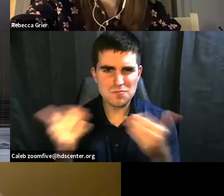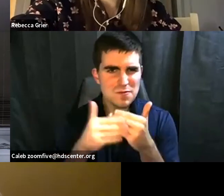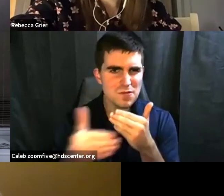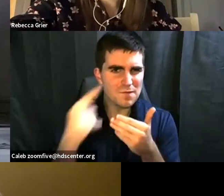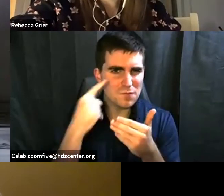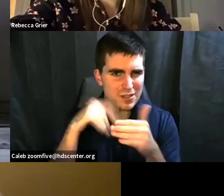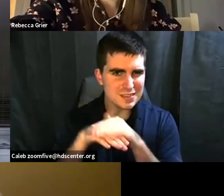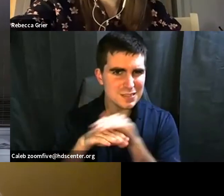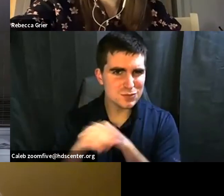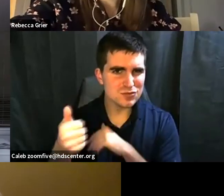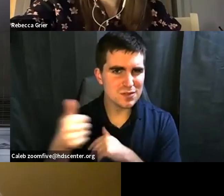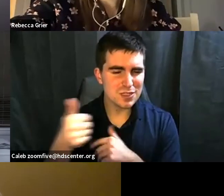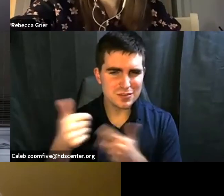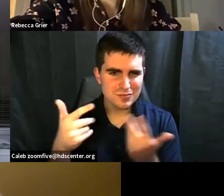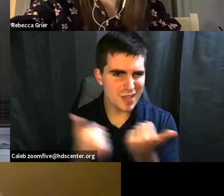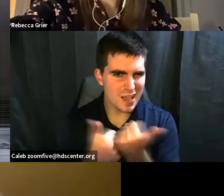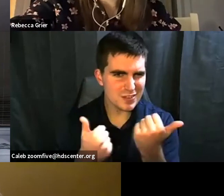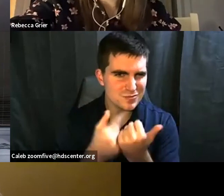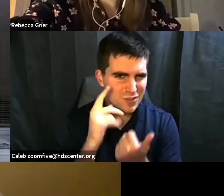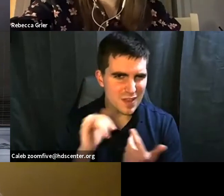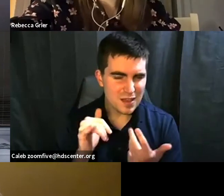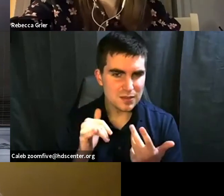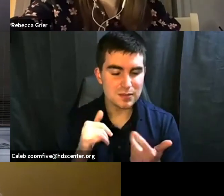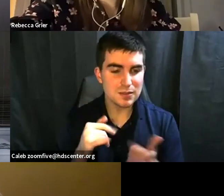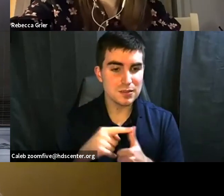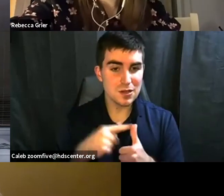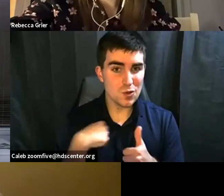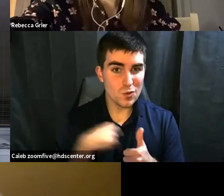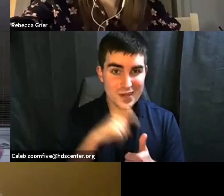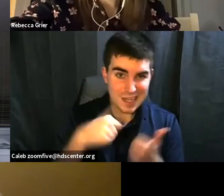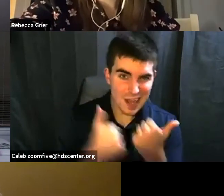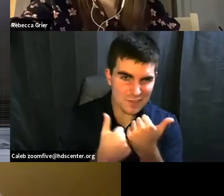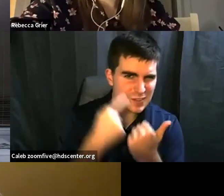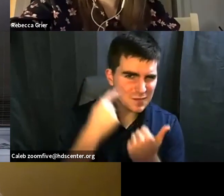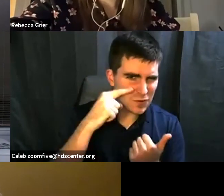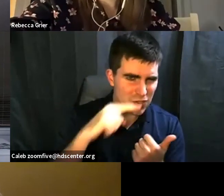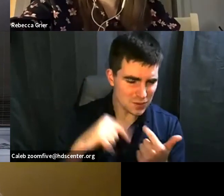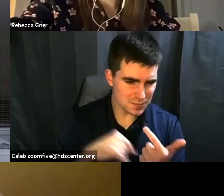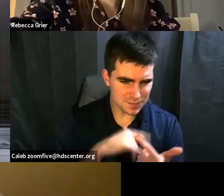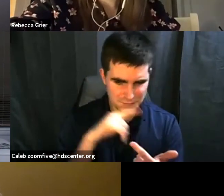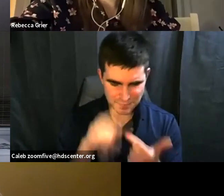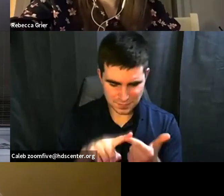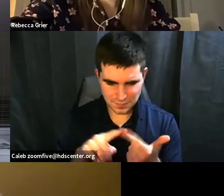accessible transportation? What do we need advocates for as we move into the future?